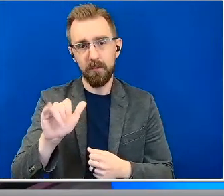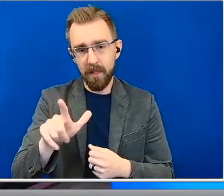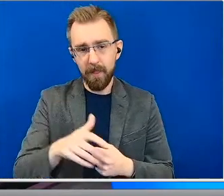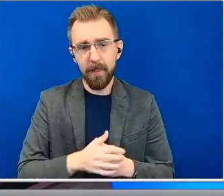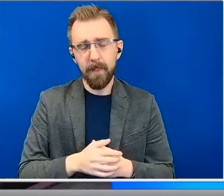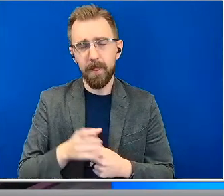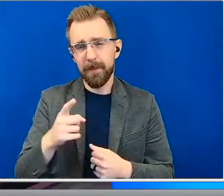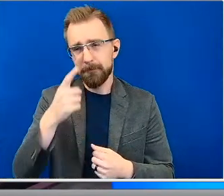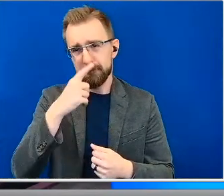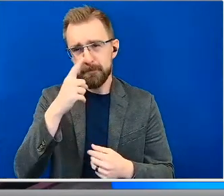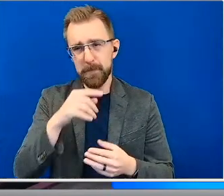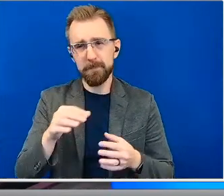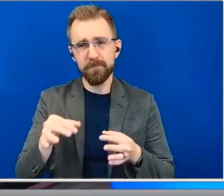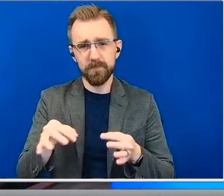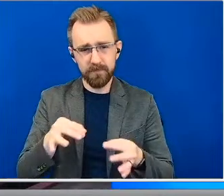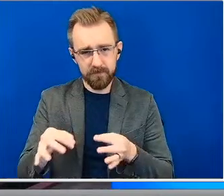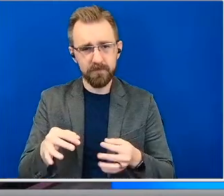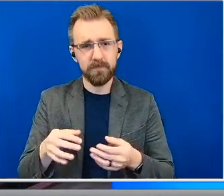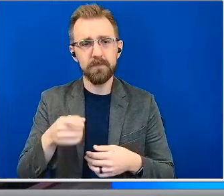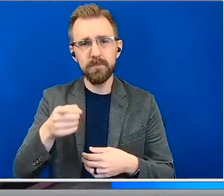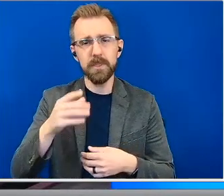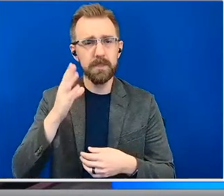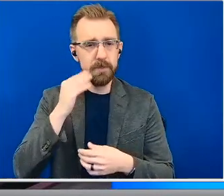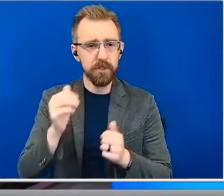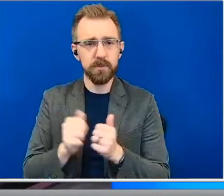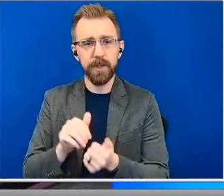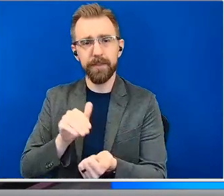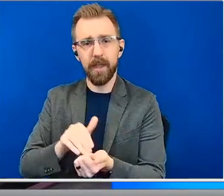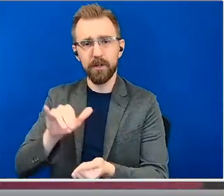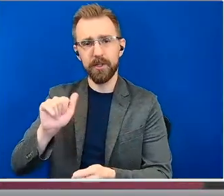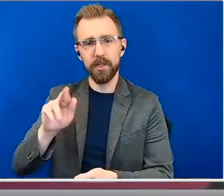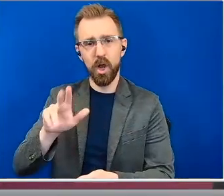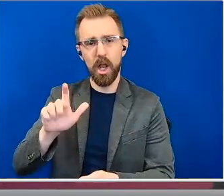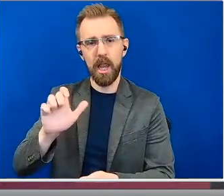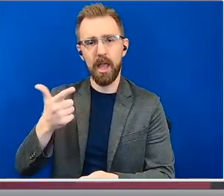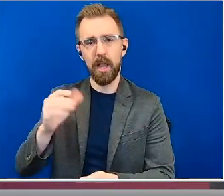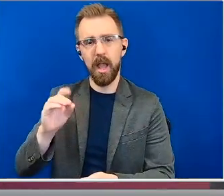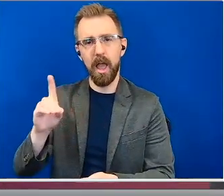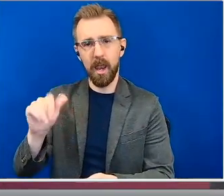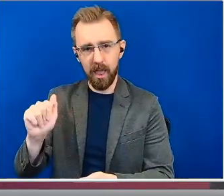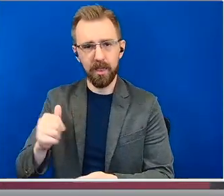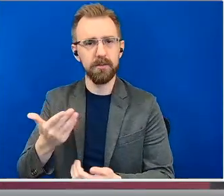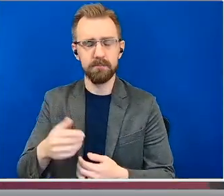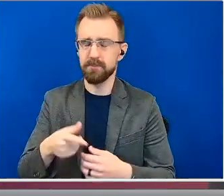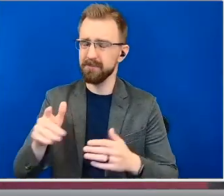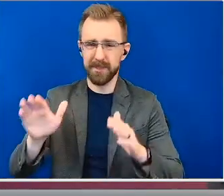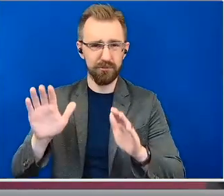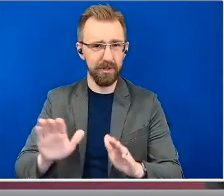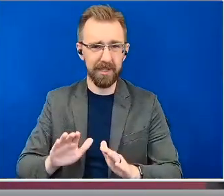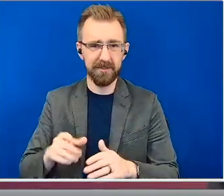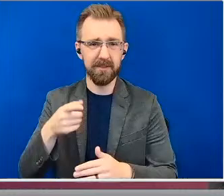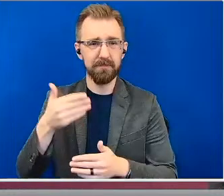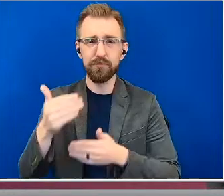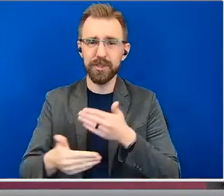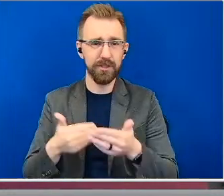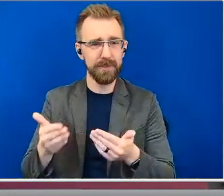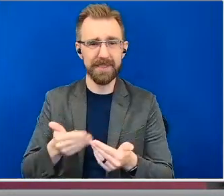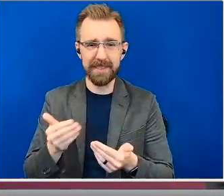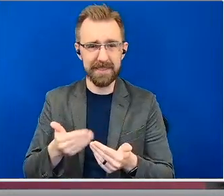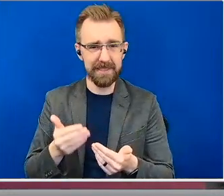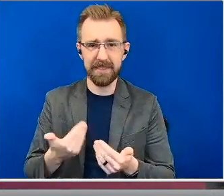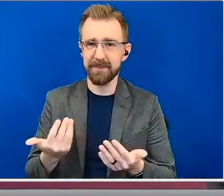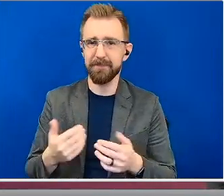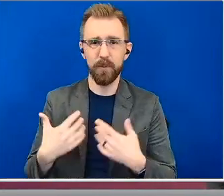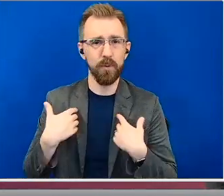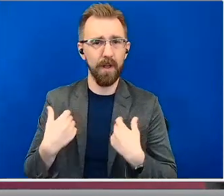your experience with Dr. Yarlagadda and how? It's been great. The procedure was easy. The recovery, it